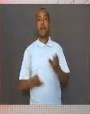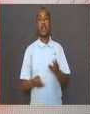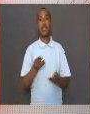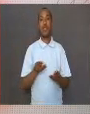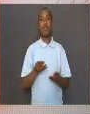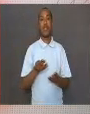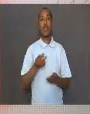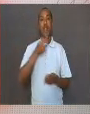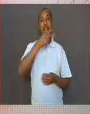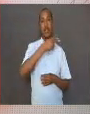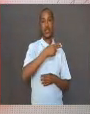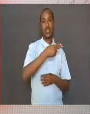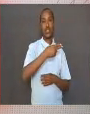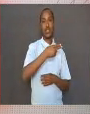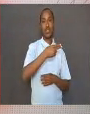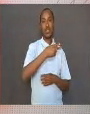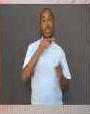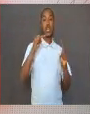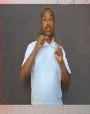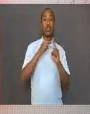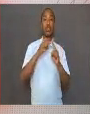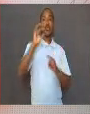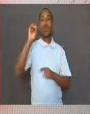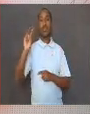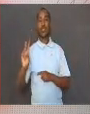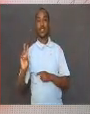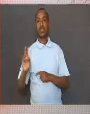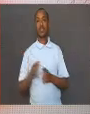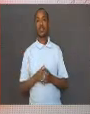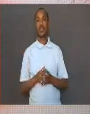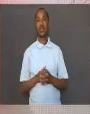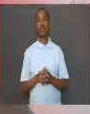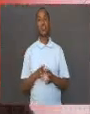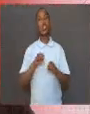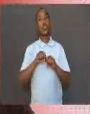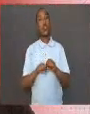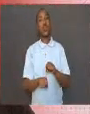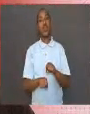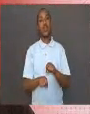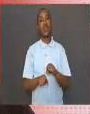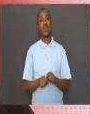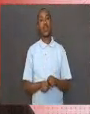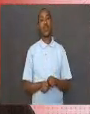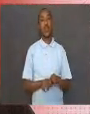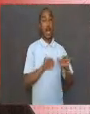by mass of hydrogen to oxygen.